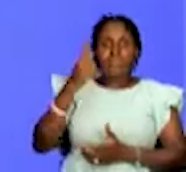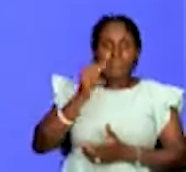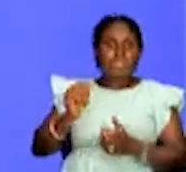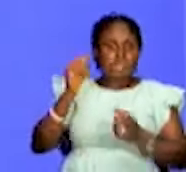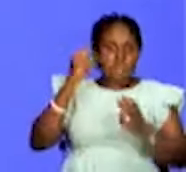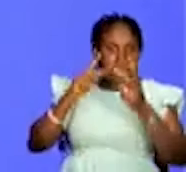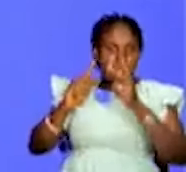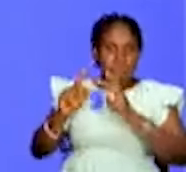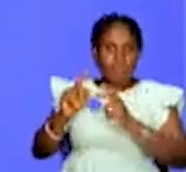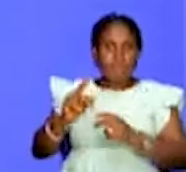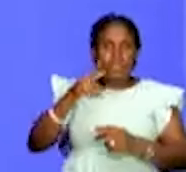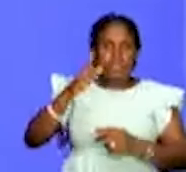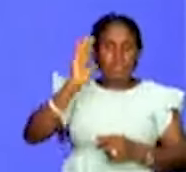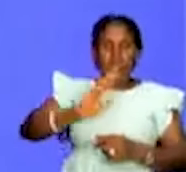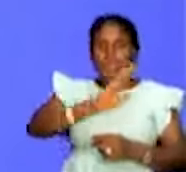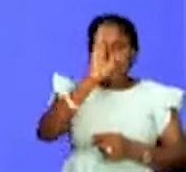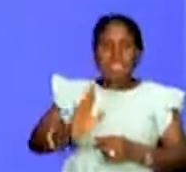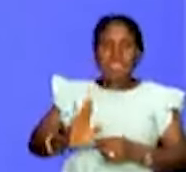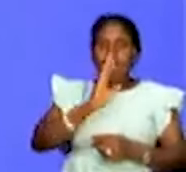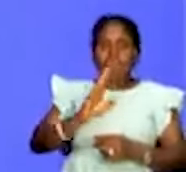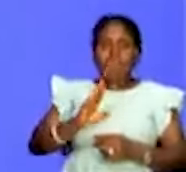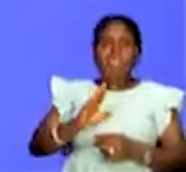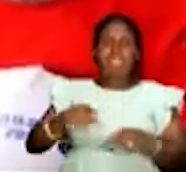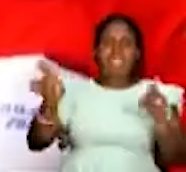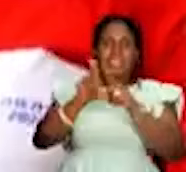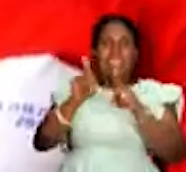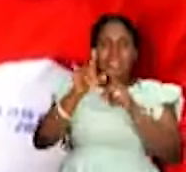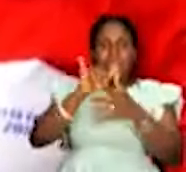will never remain at that same level. That